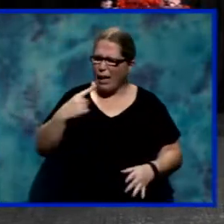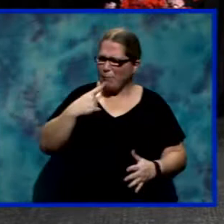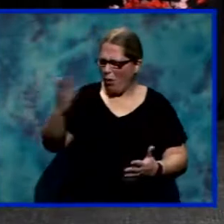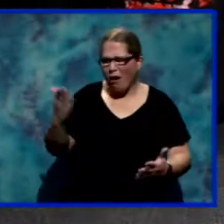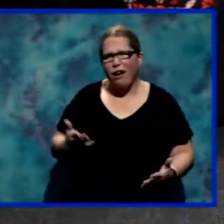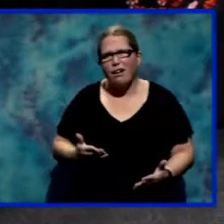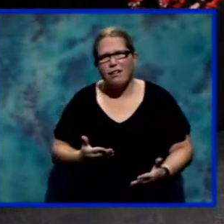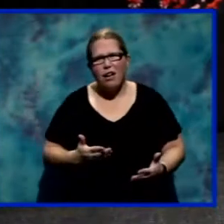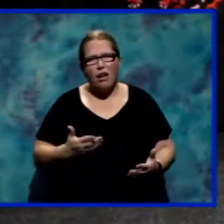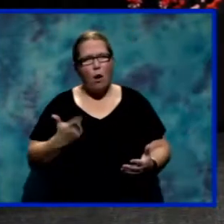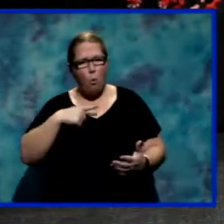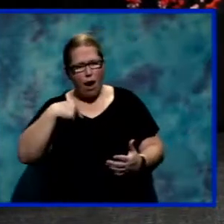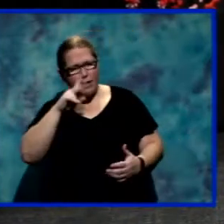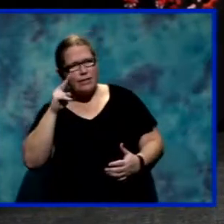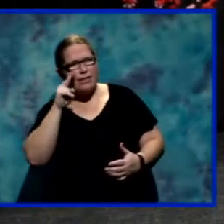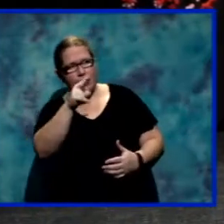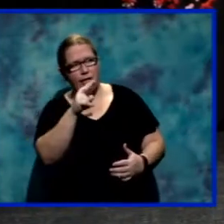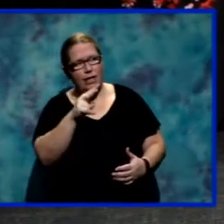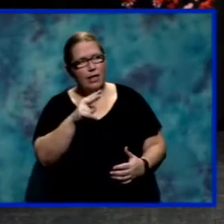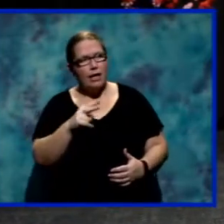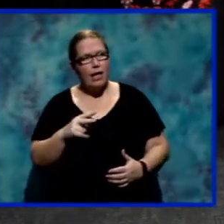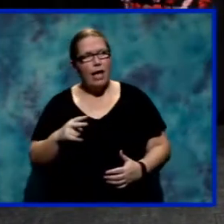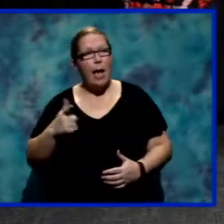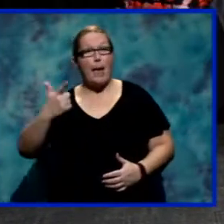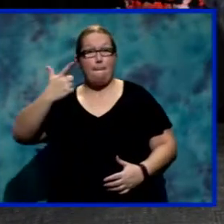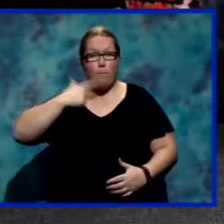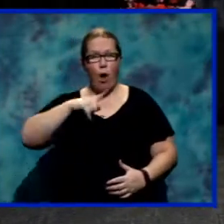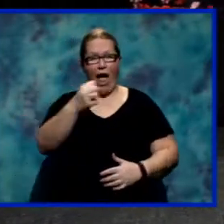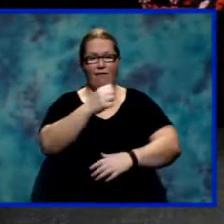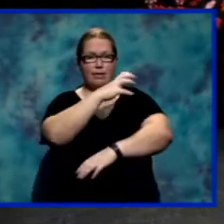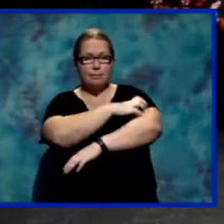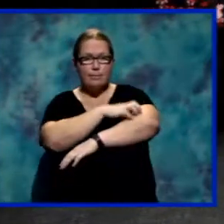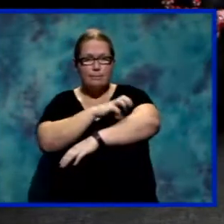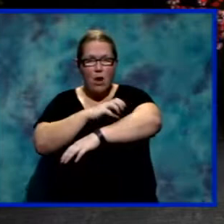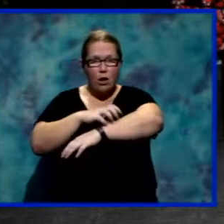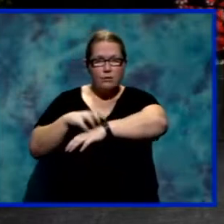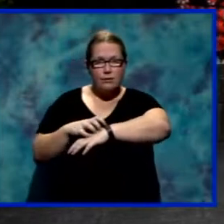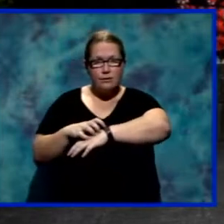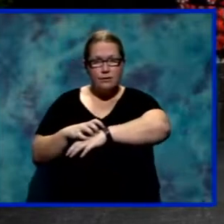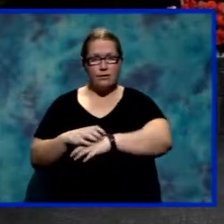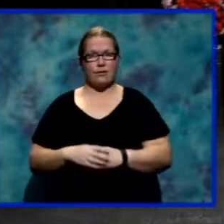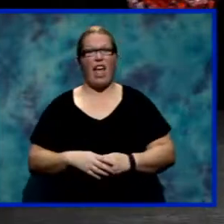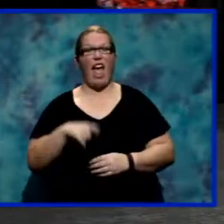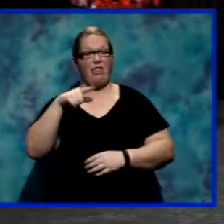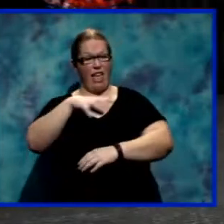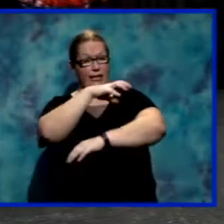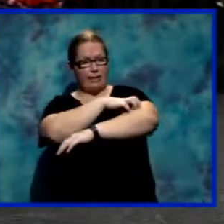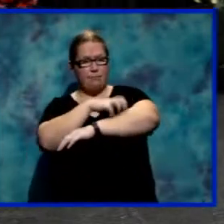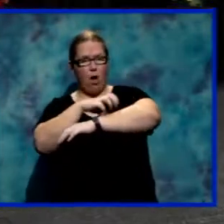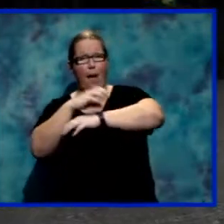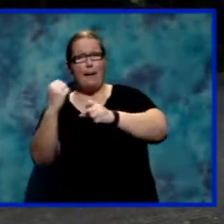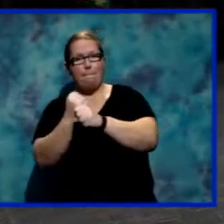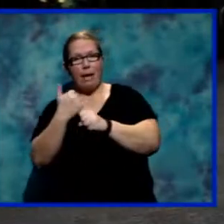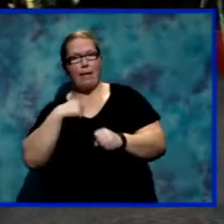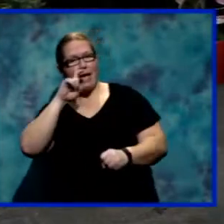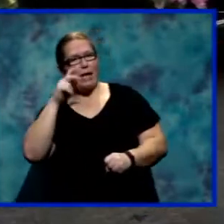can't see. Why couldn't I see him? Because he's got spots. And the spots camouflage him. That's how